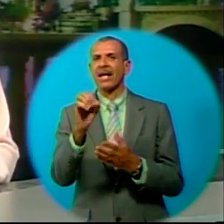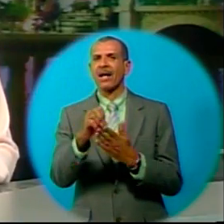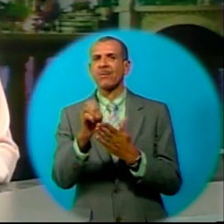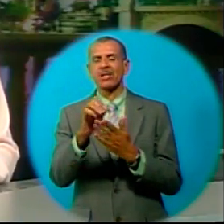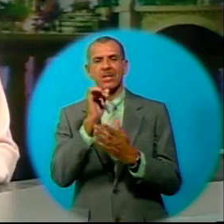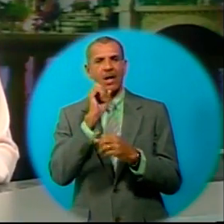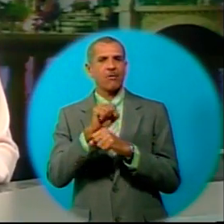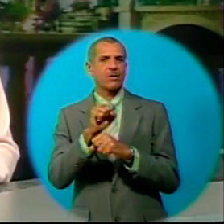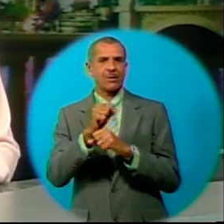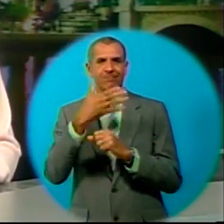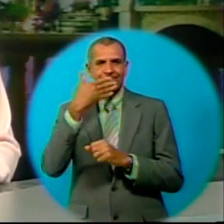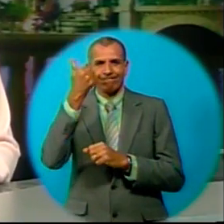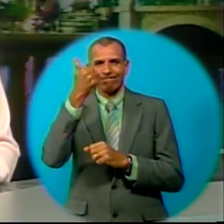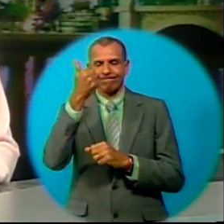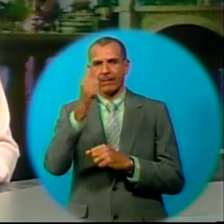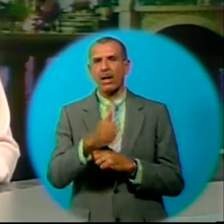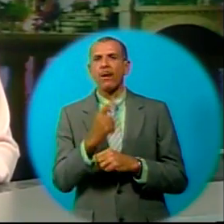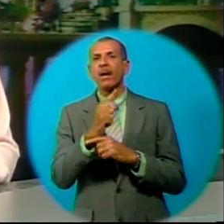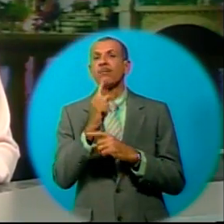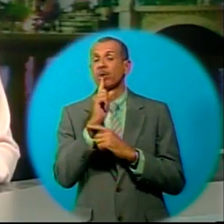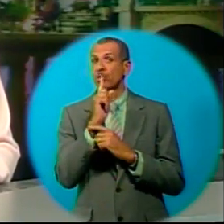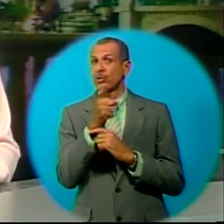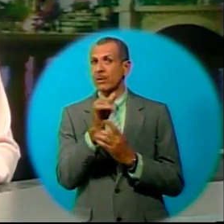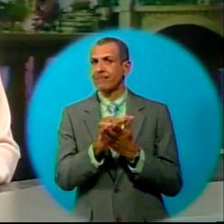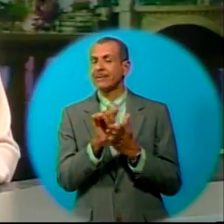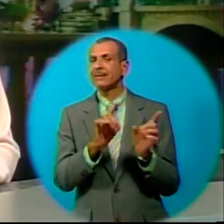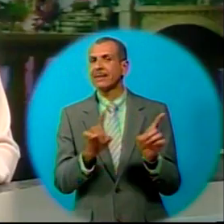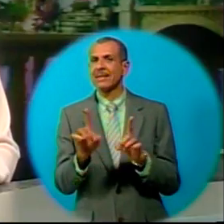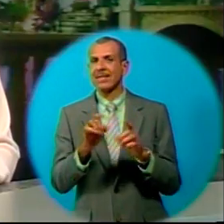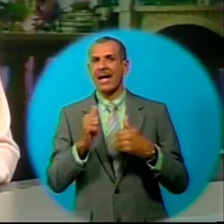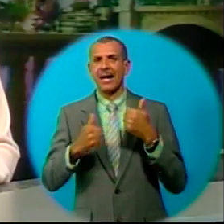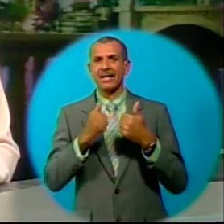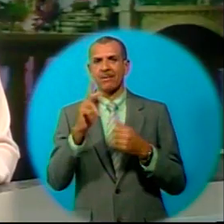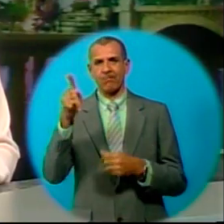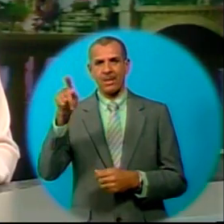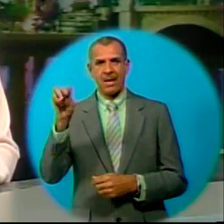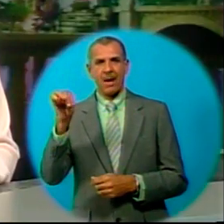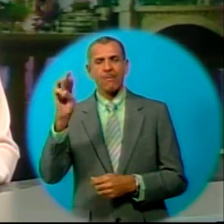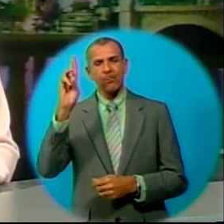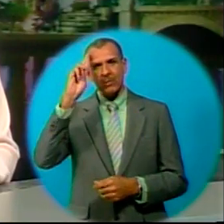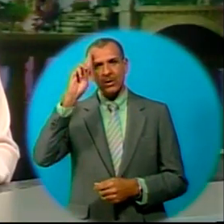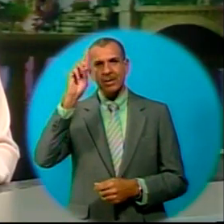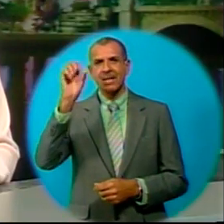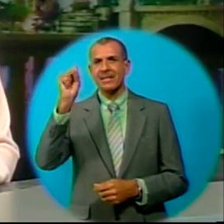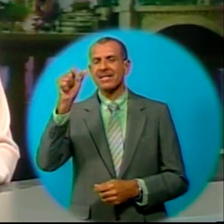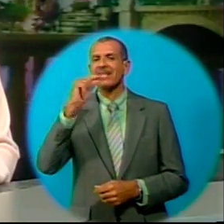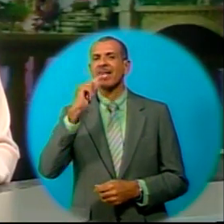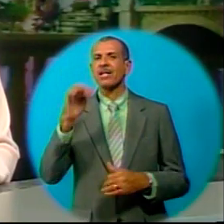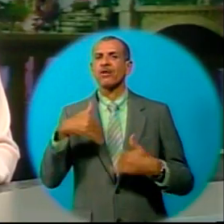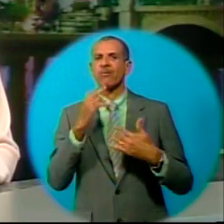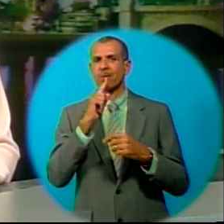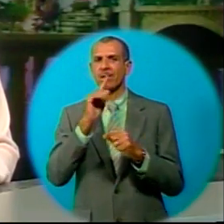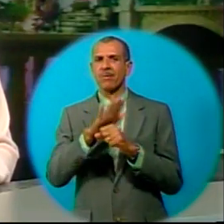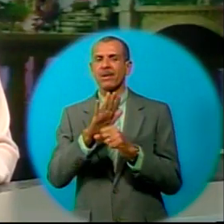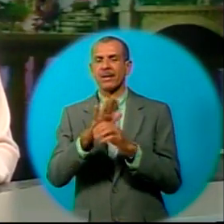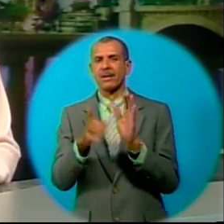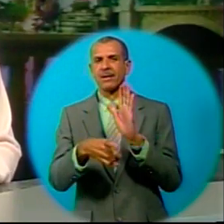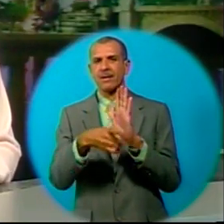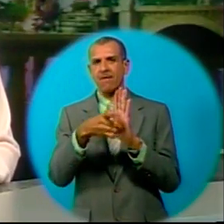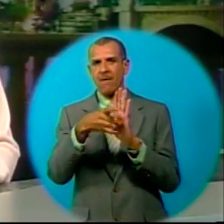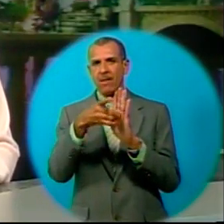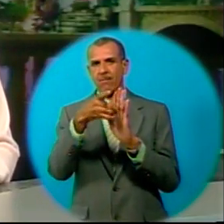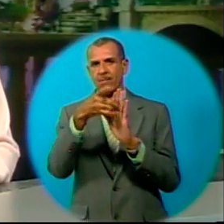at its fullest capacity. But to ensure it does, Acting Prime Minister Richard Seeley says the youth need to commit to its development.